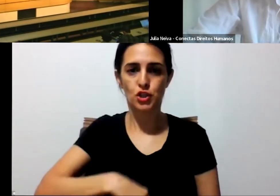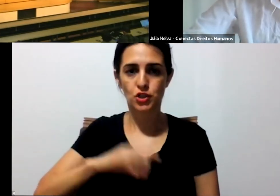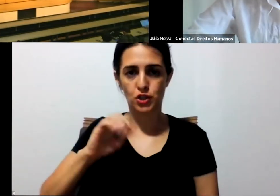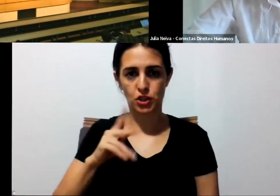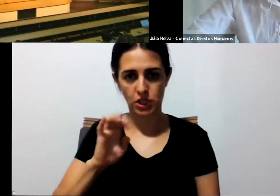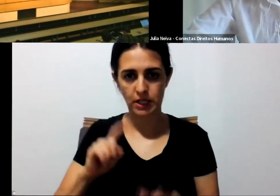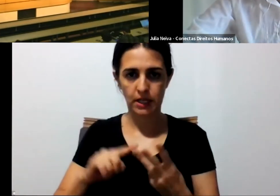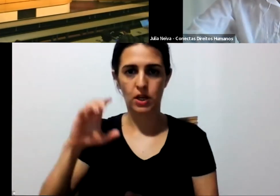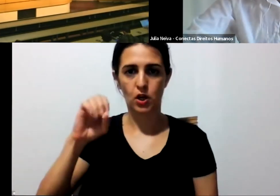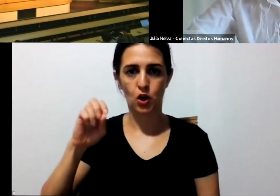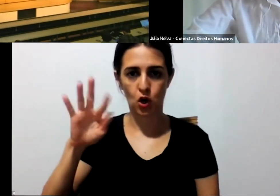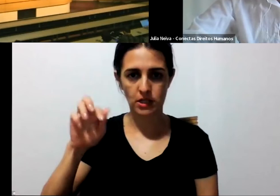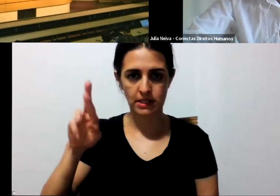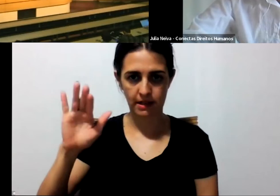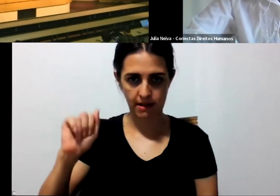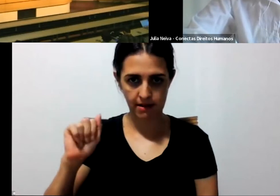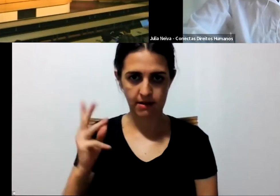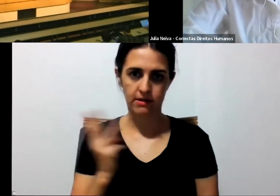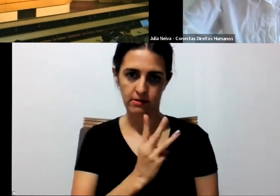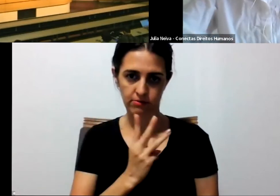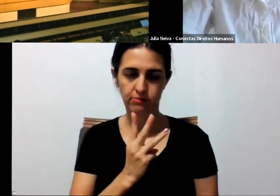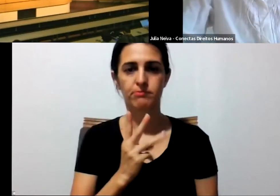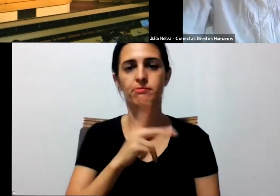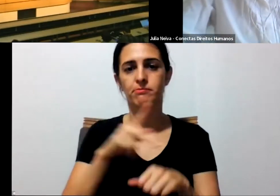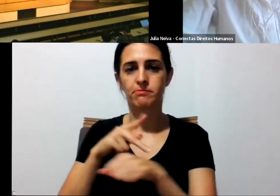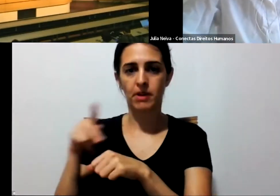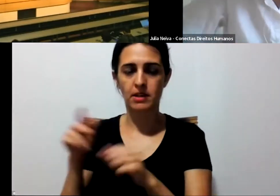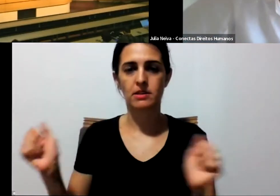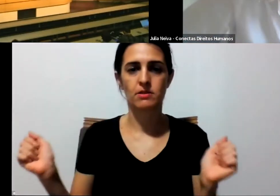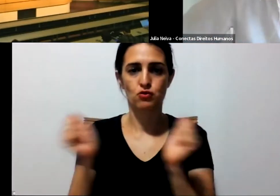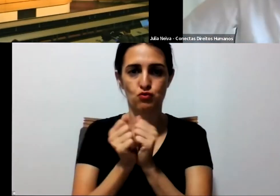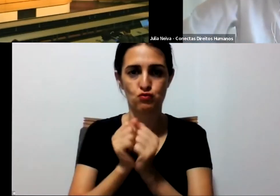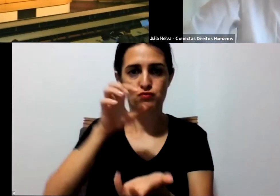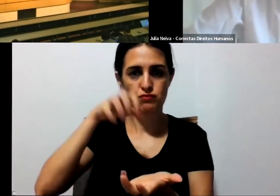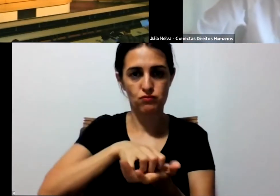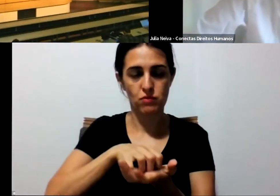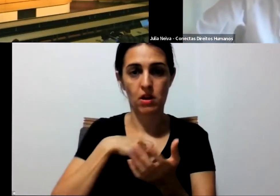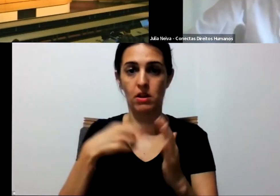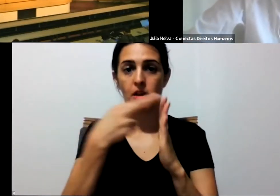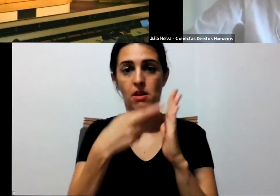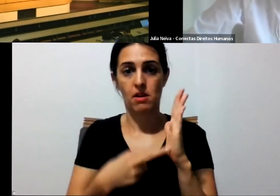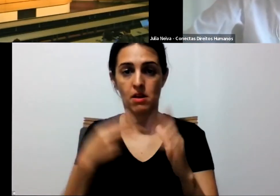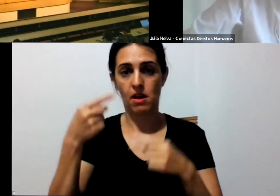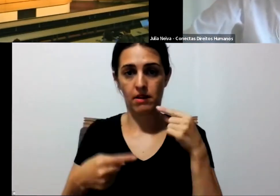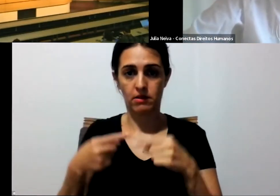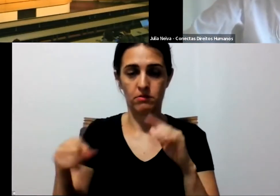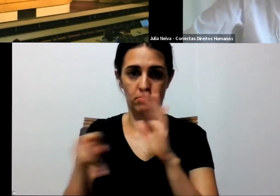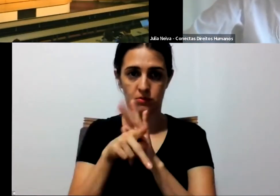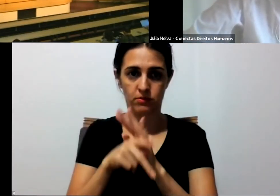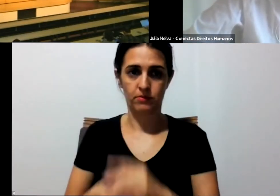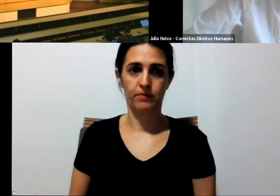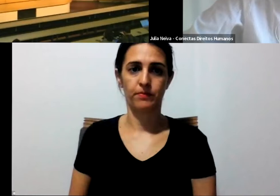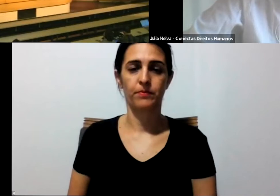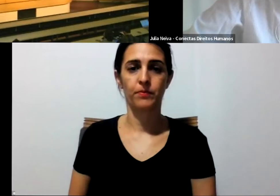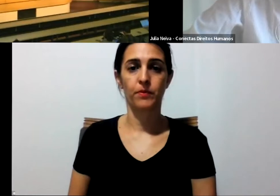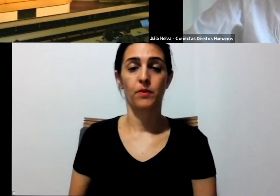have international cooperation with other developing countries, more on a South-South basis. So we have been cooperating a